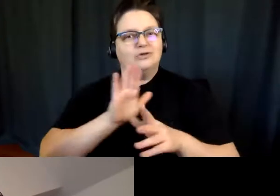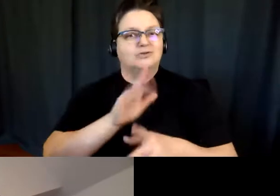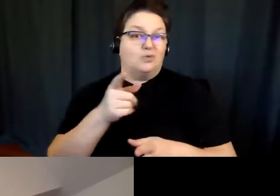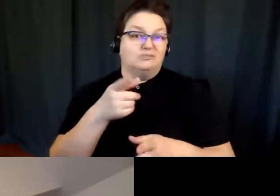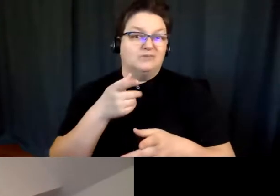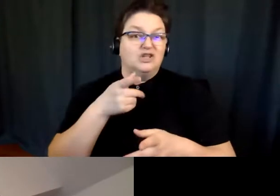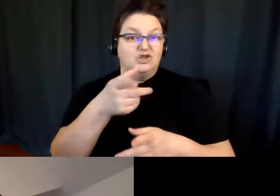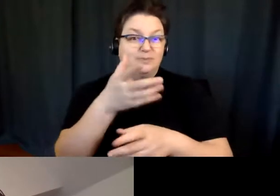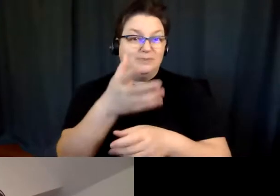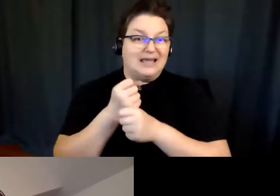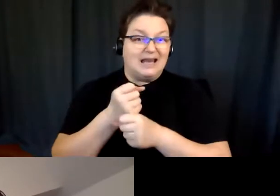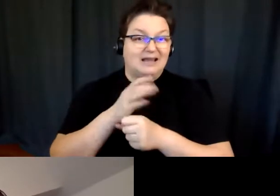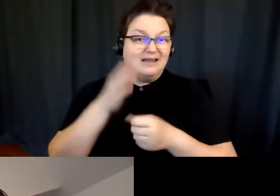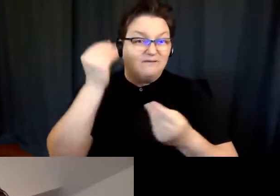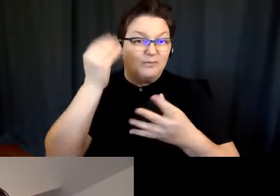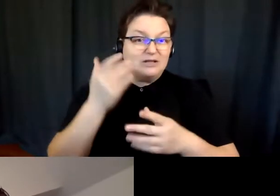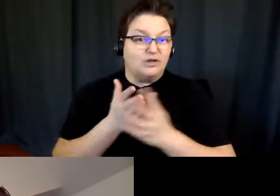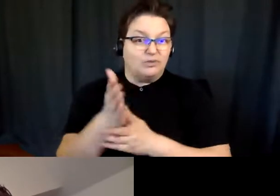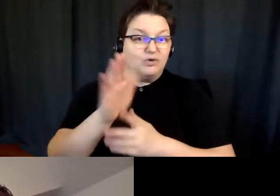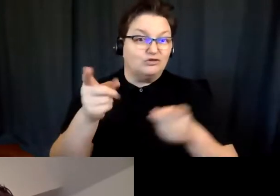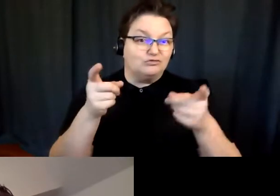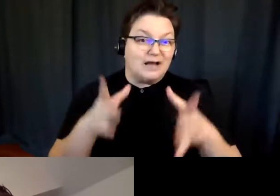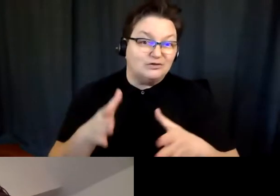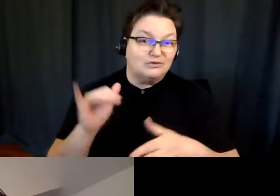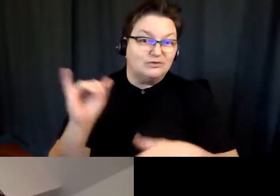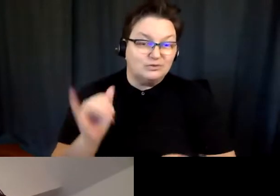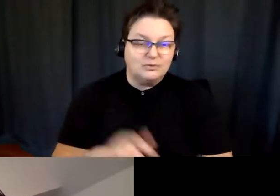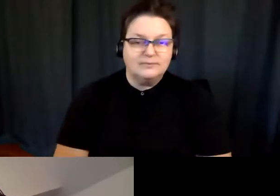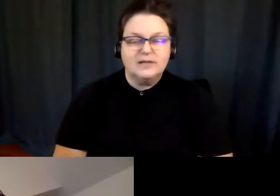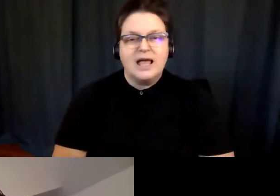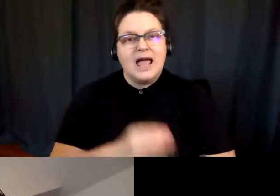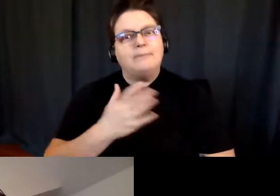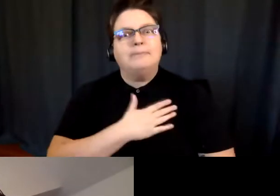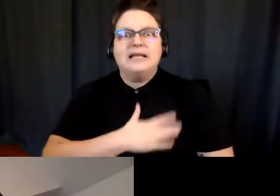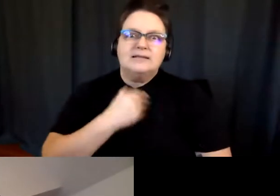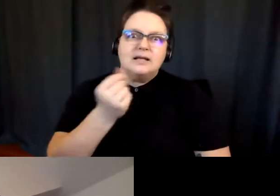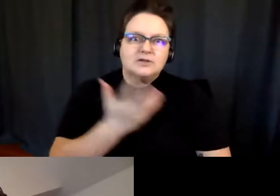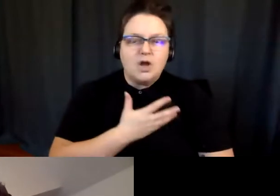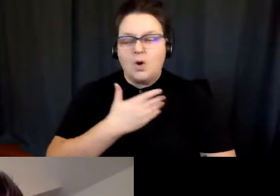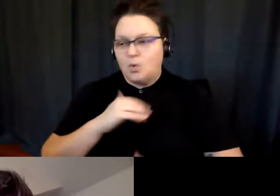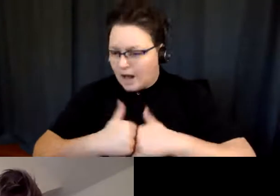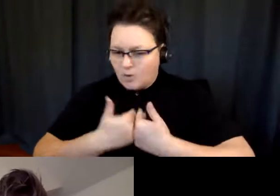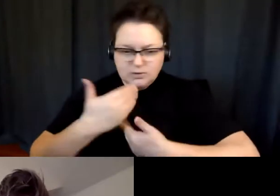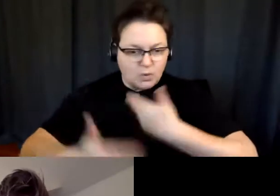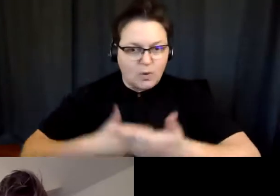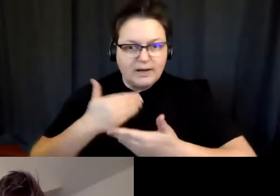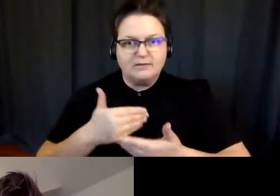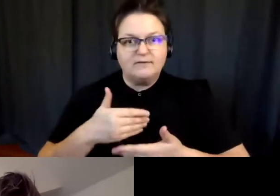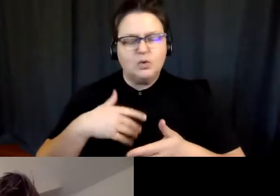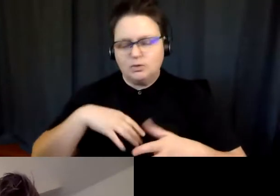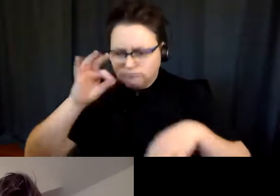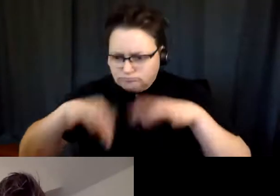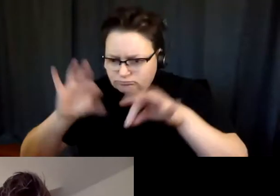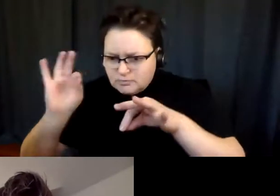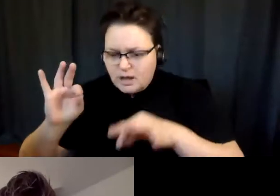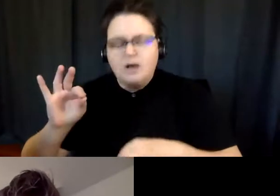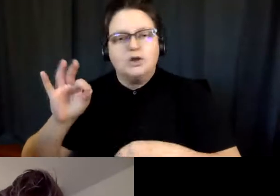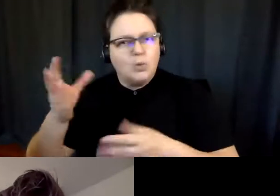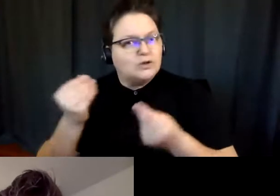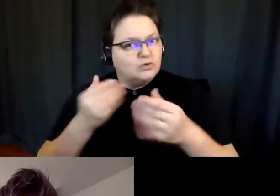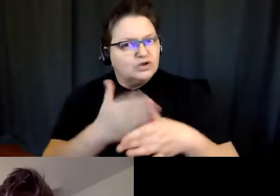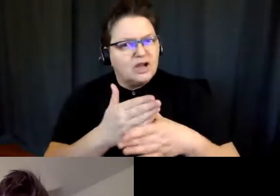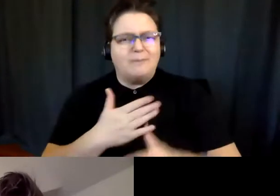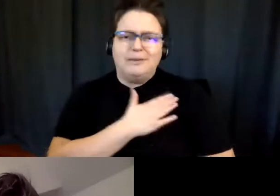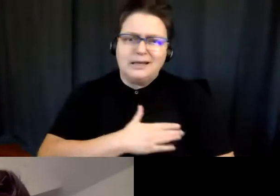well. And please reach out and let us know how it's going. If you're finding things that work for you, we want to know that too. Yeah, we really, really appreciate your